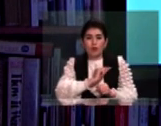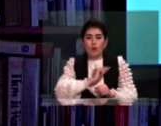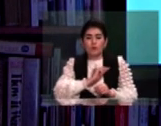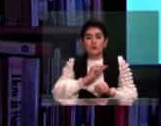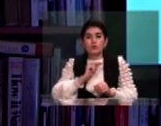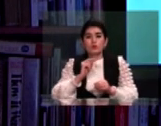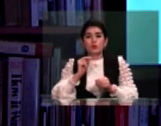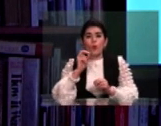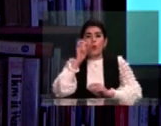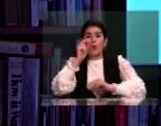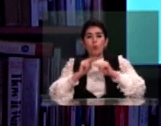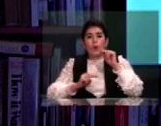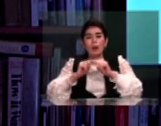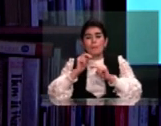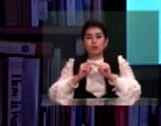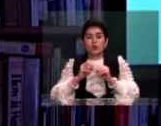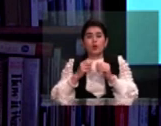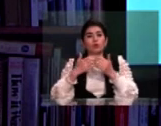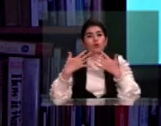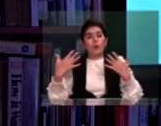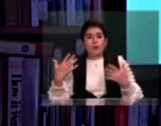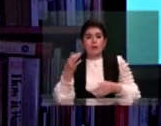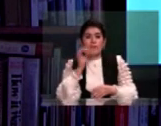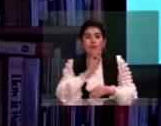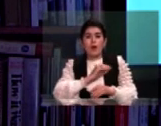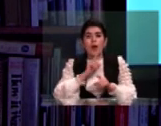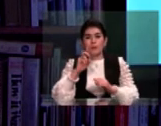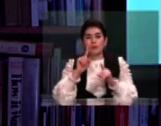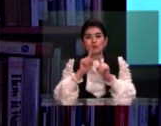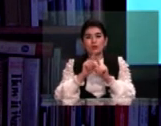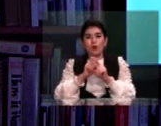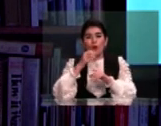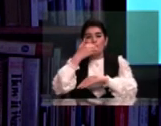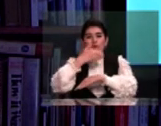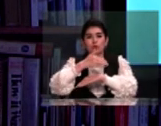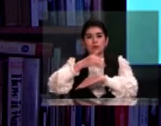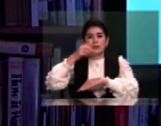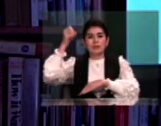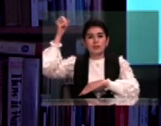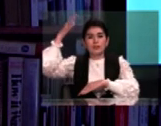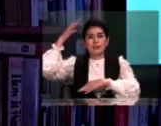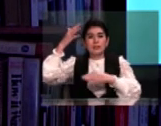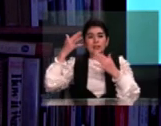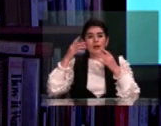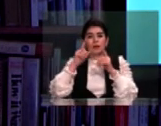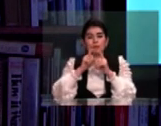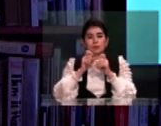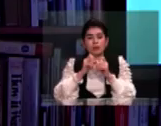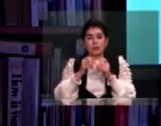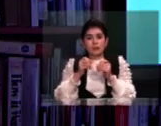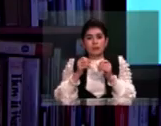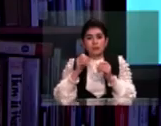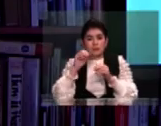qurilmalarda juda keng qo'llaniladi. Ya'ni robototexnikada, ko'chalarni yoritish sistemasi, suv